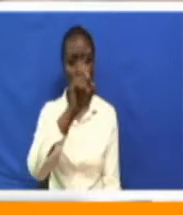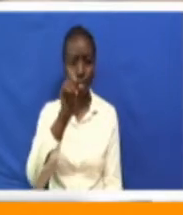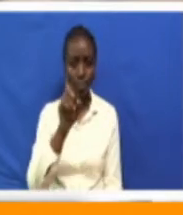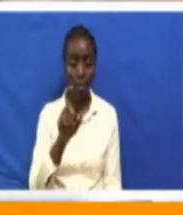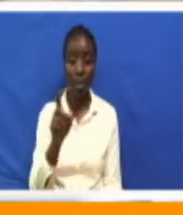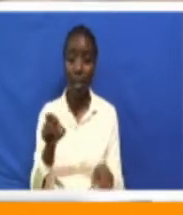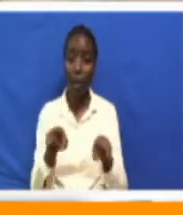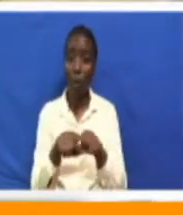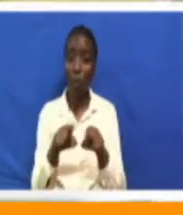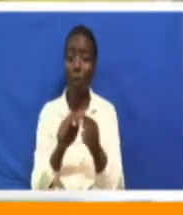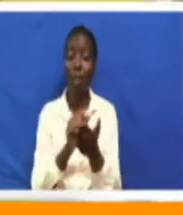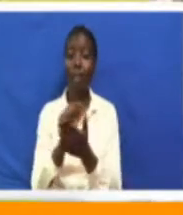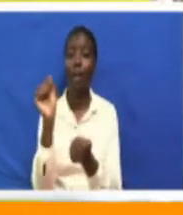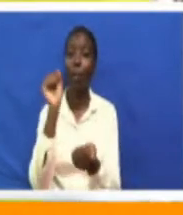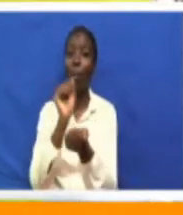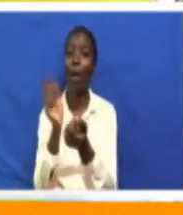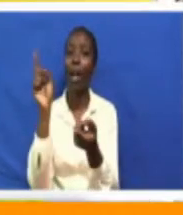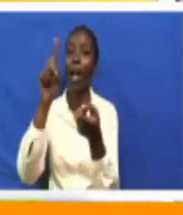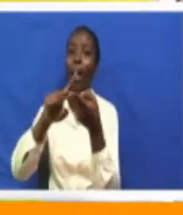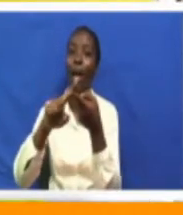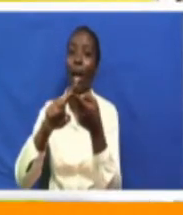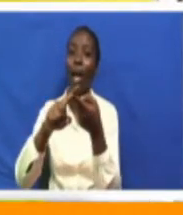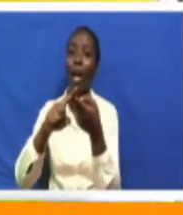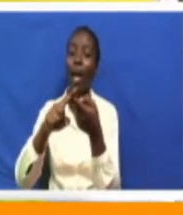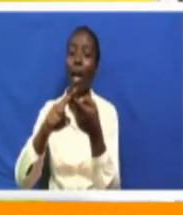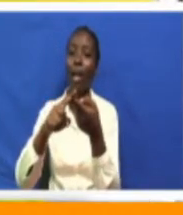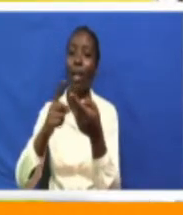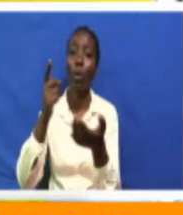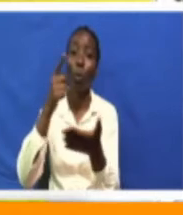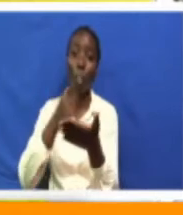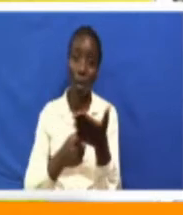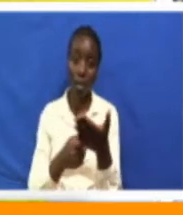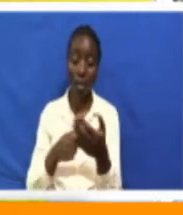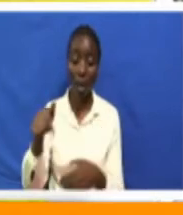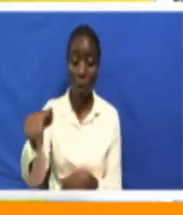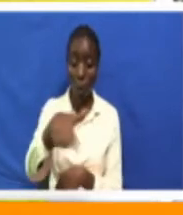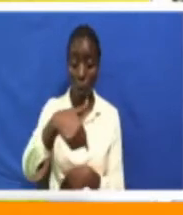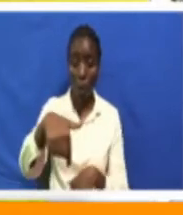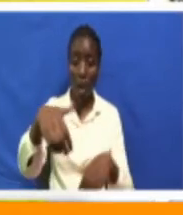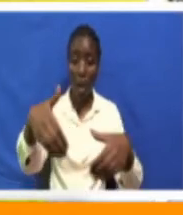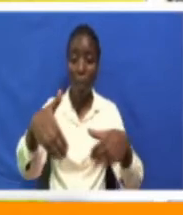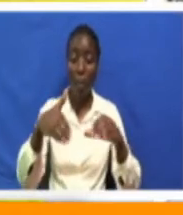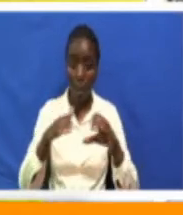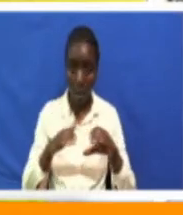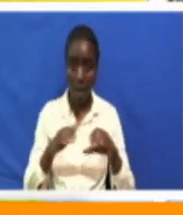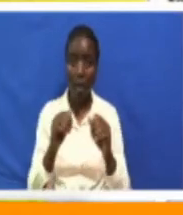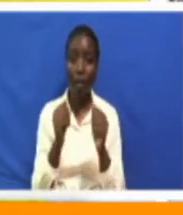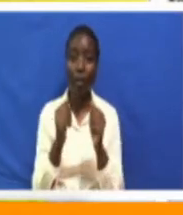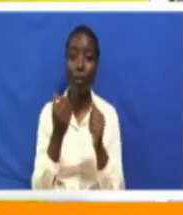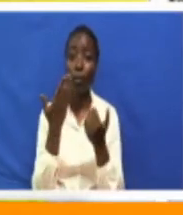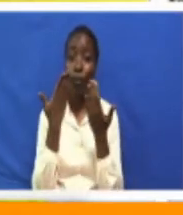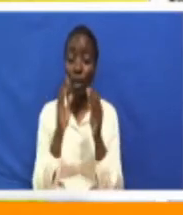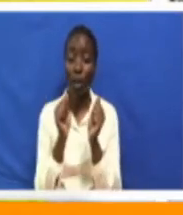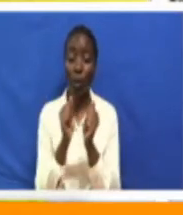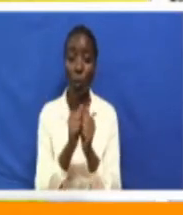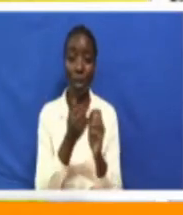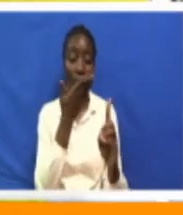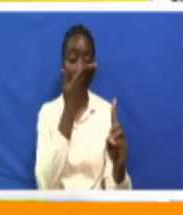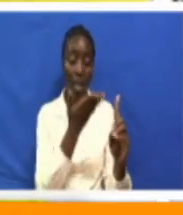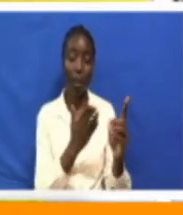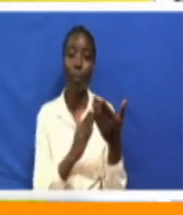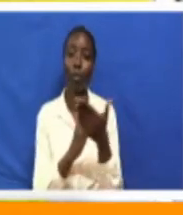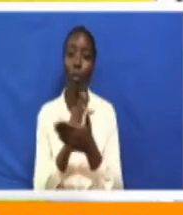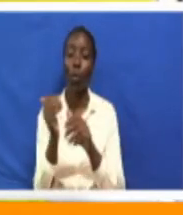and then he adds we were buried therefore with him by baptism